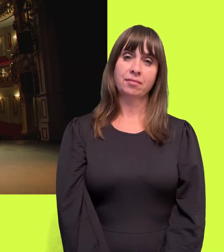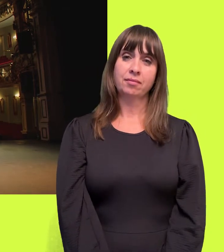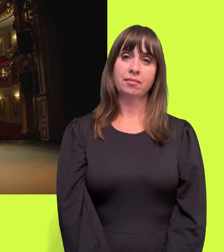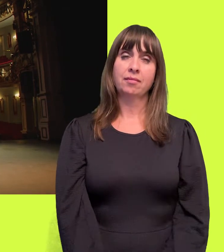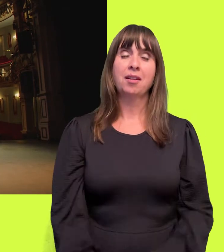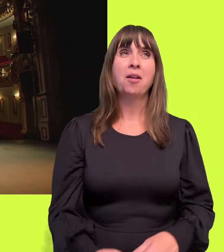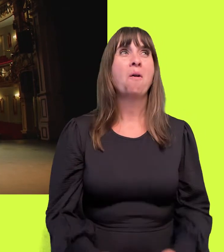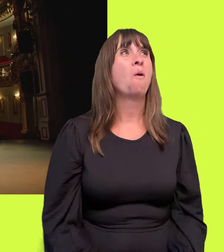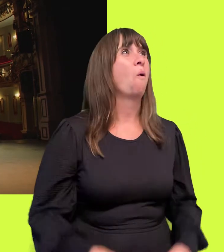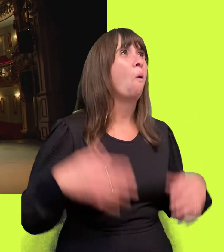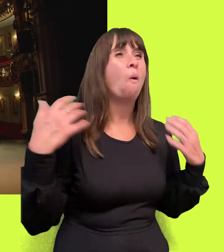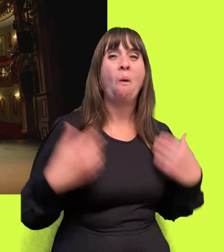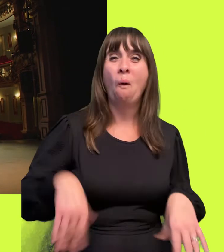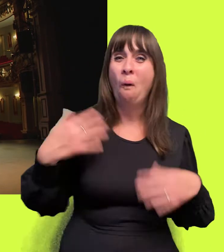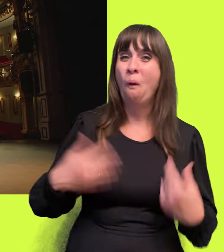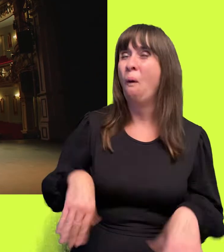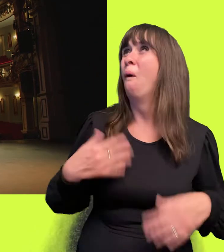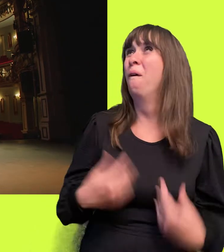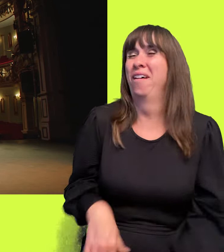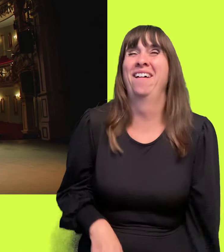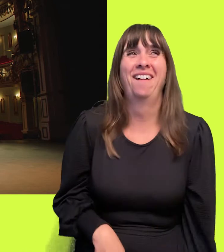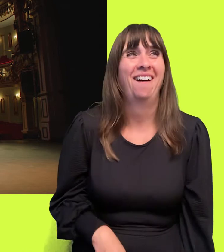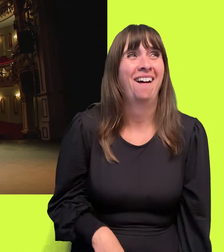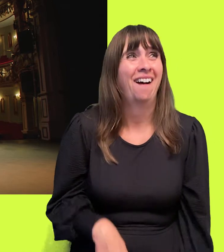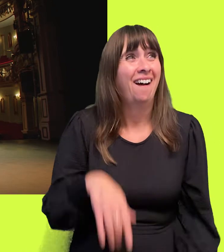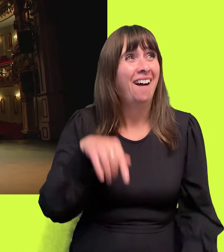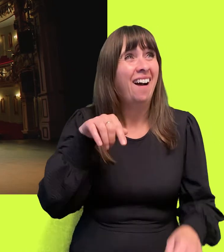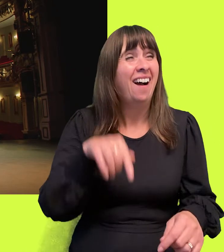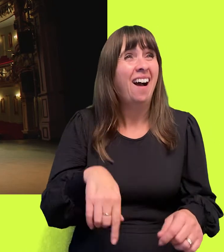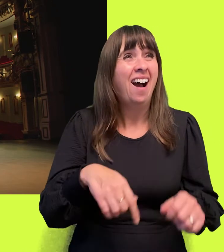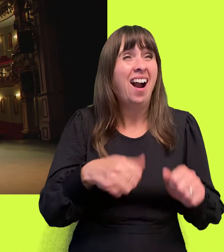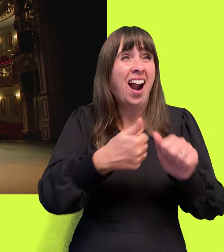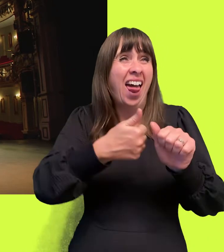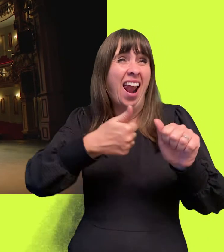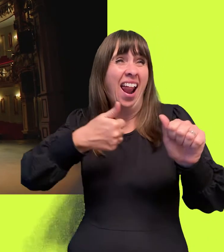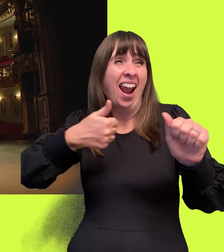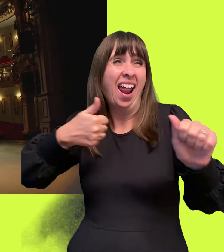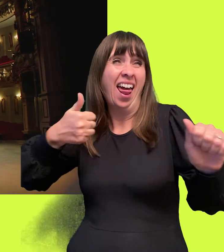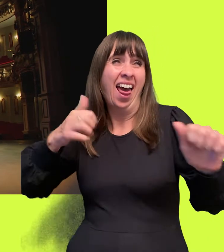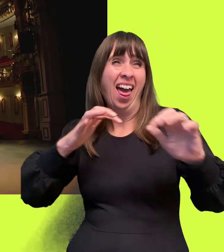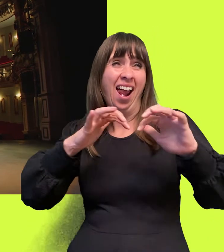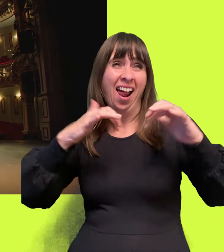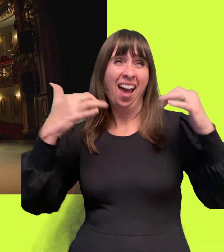Oh my God! Whoa, I forgot how big this place is.